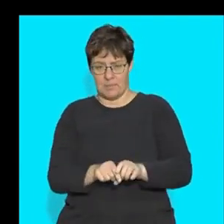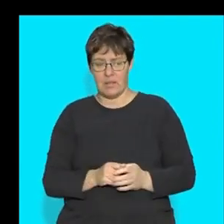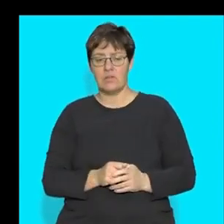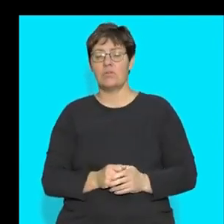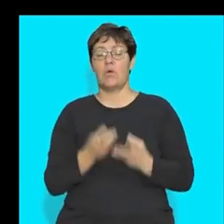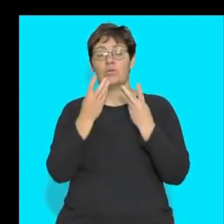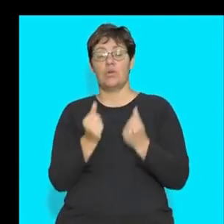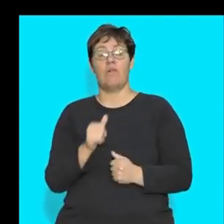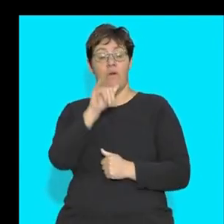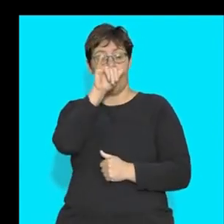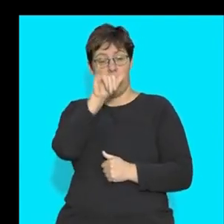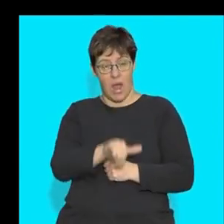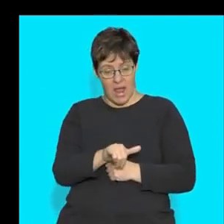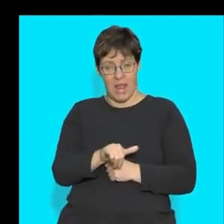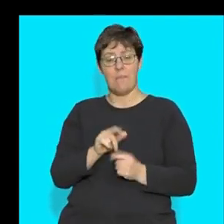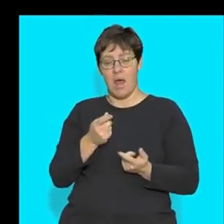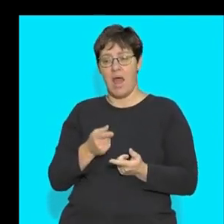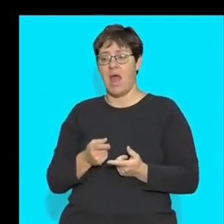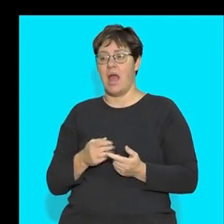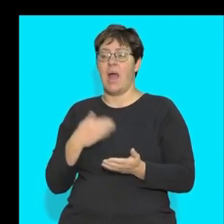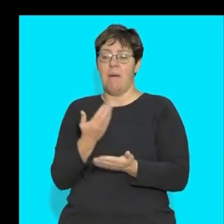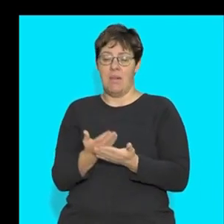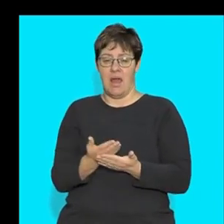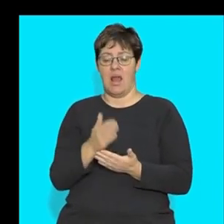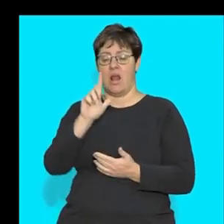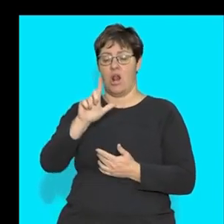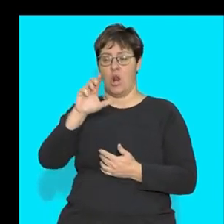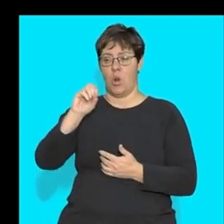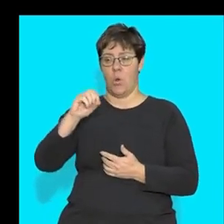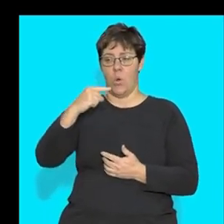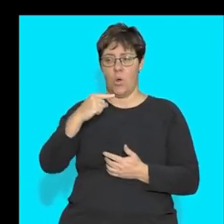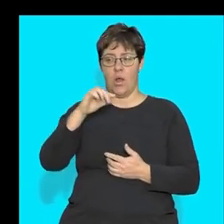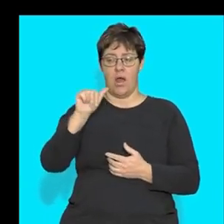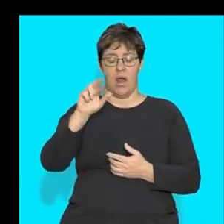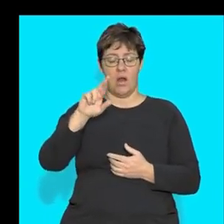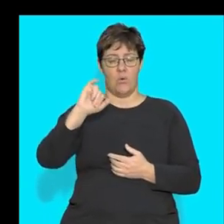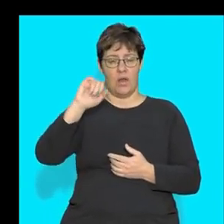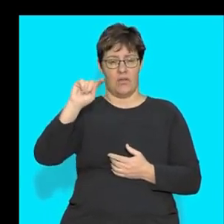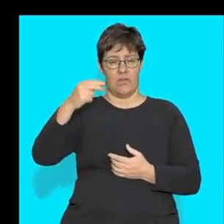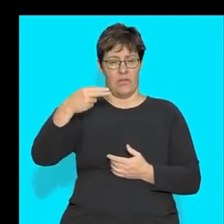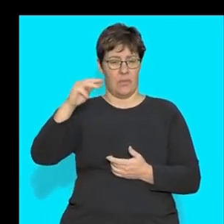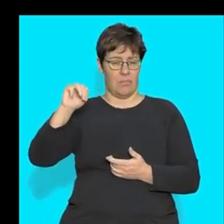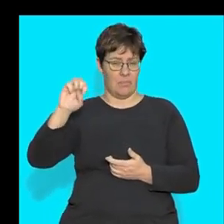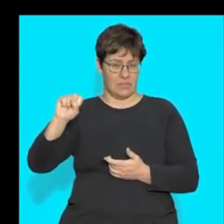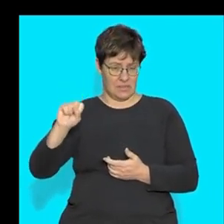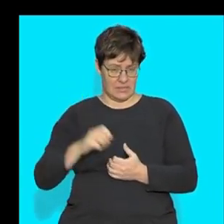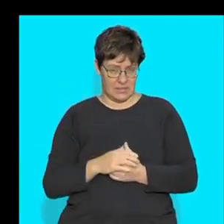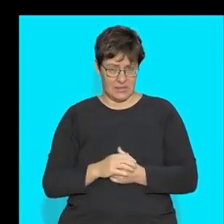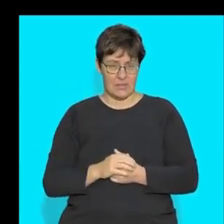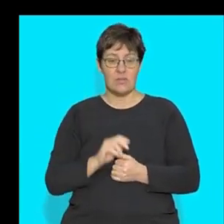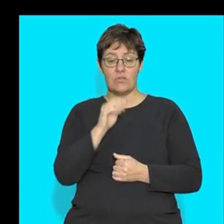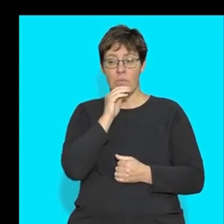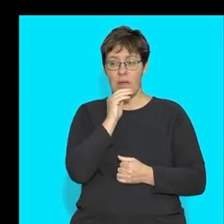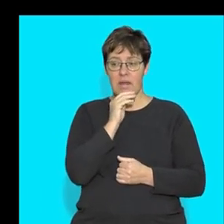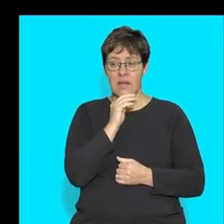y by applying the logarithms, right? So in simple terms, when I have an exponential function, its